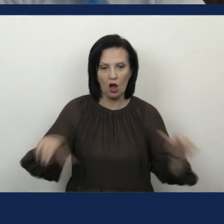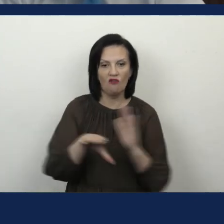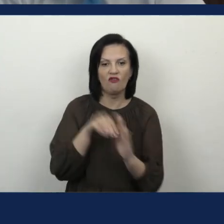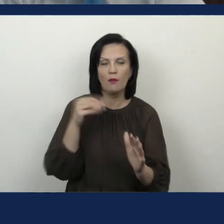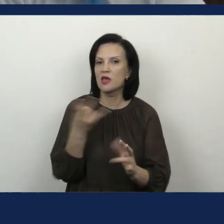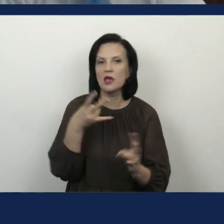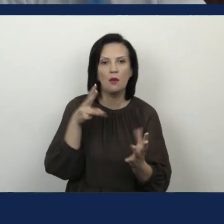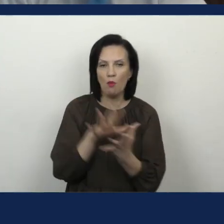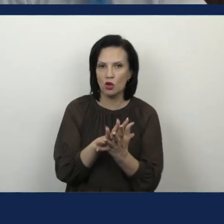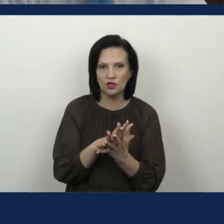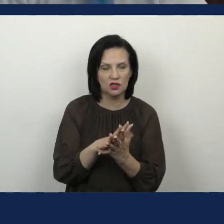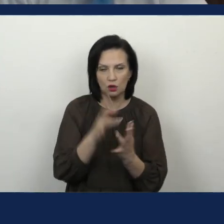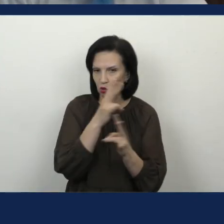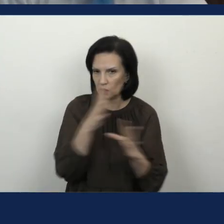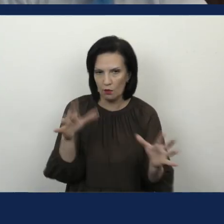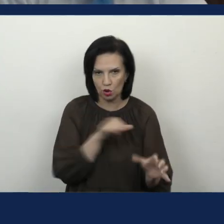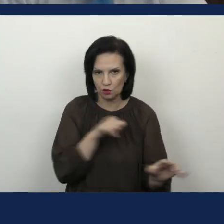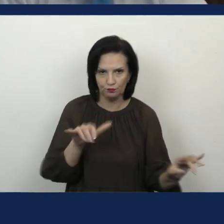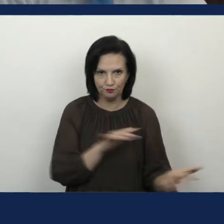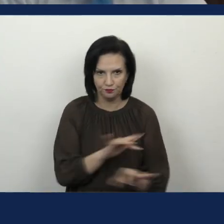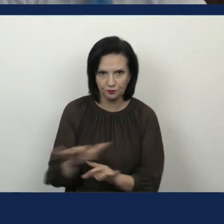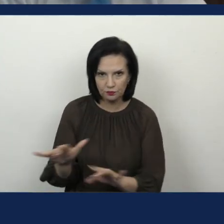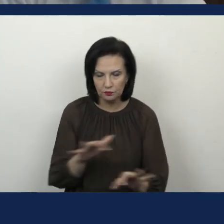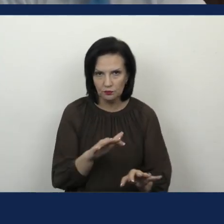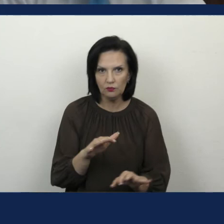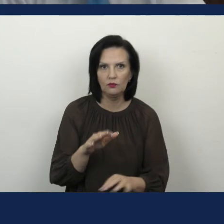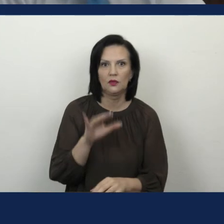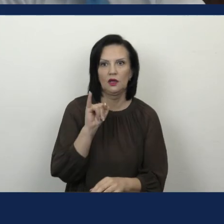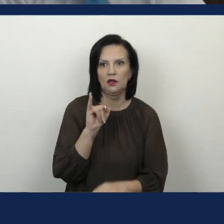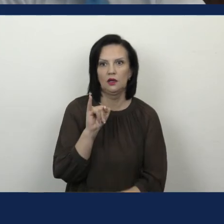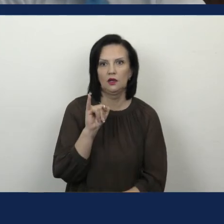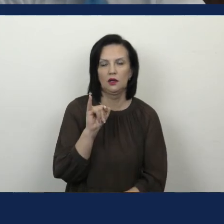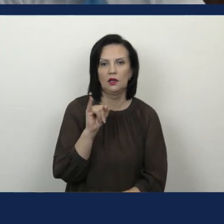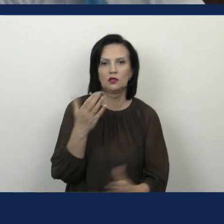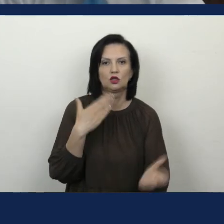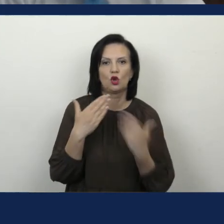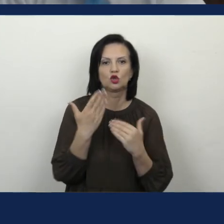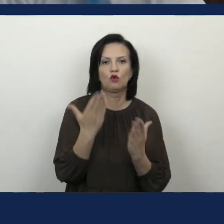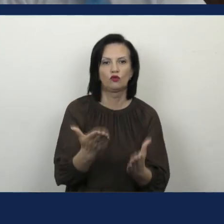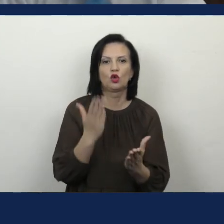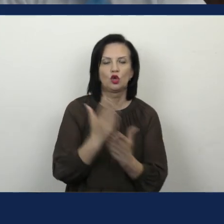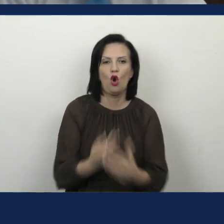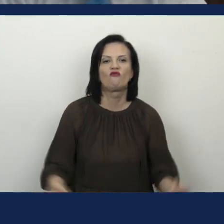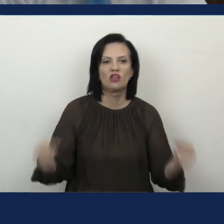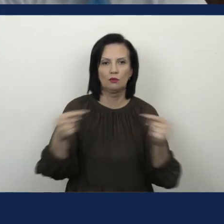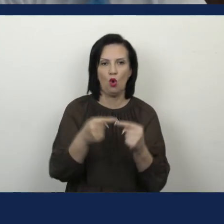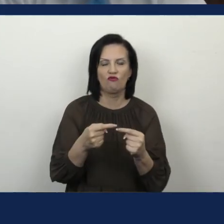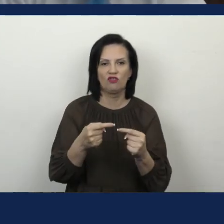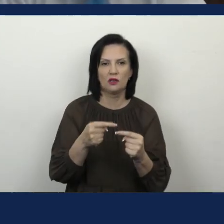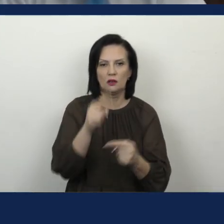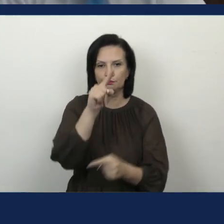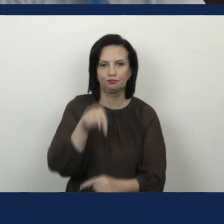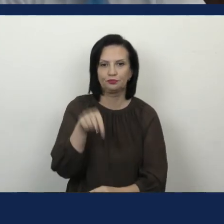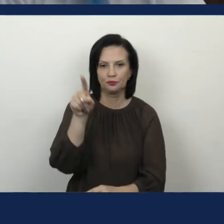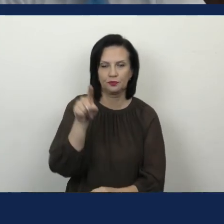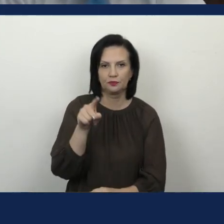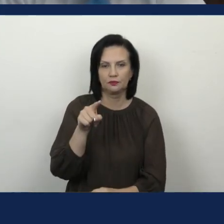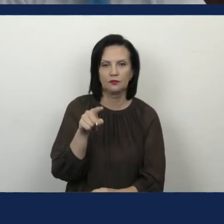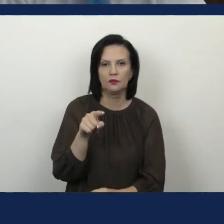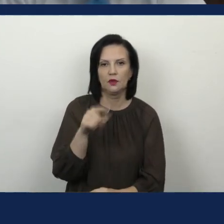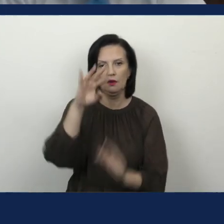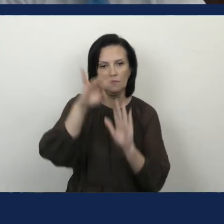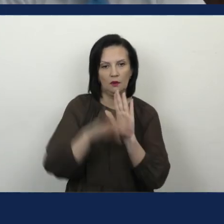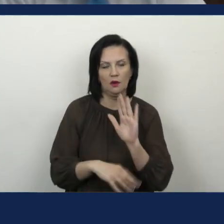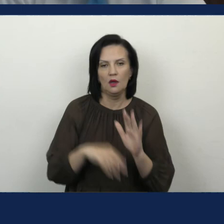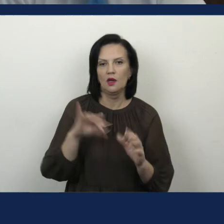of the commission: the voters who are permanently unable to move by themselves, and there